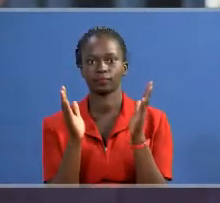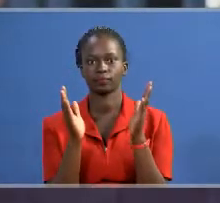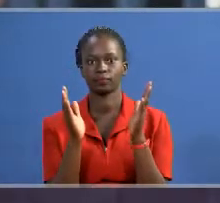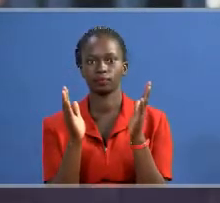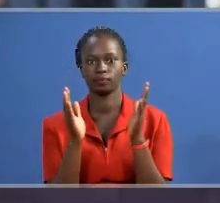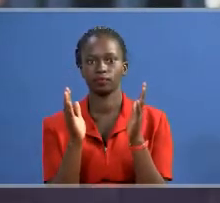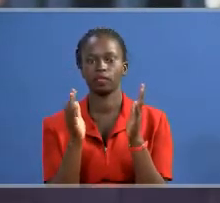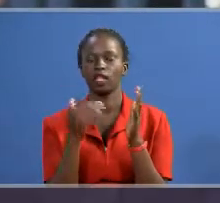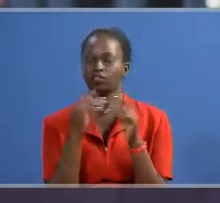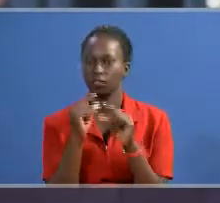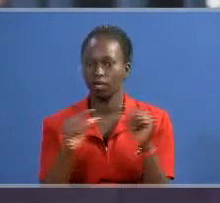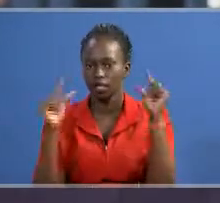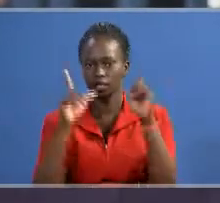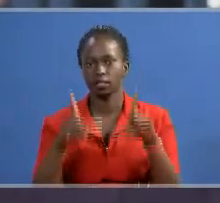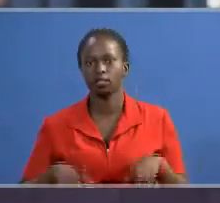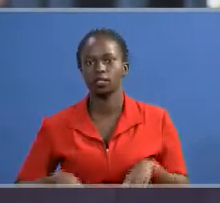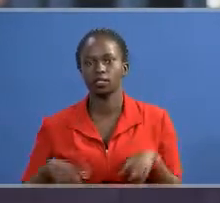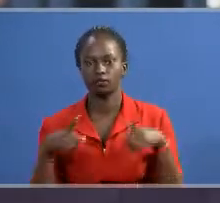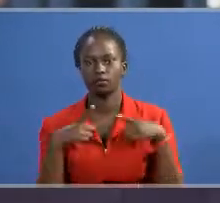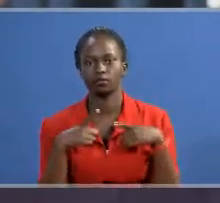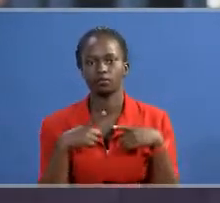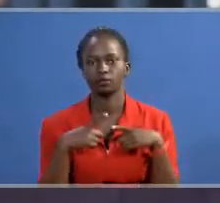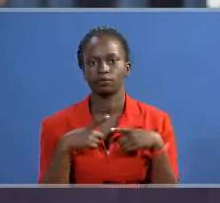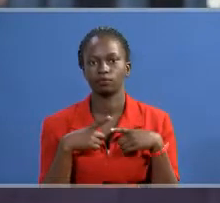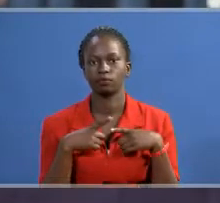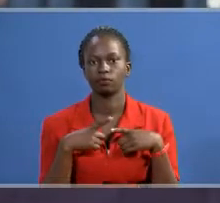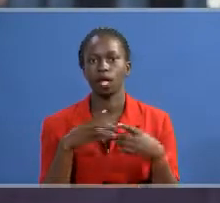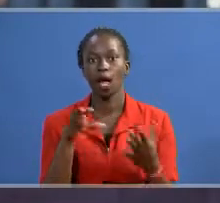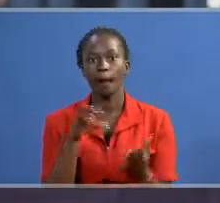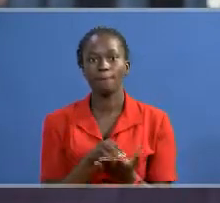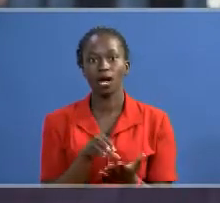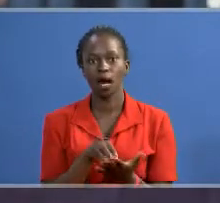a great life, a man